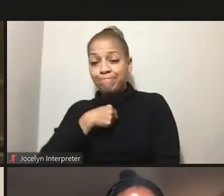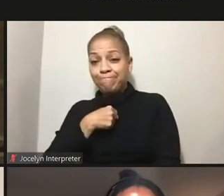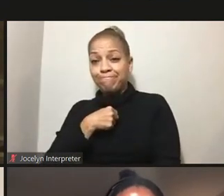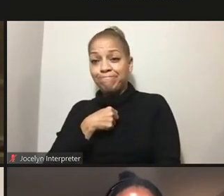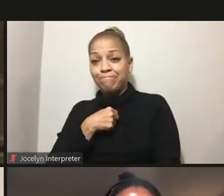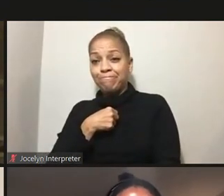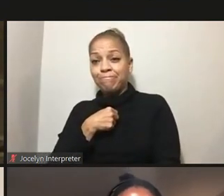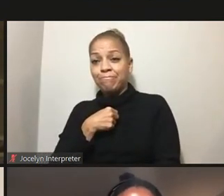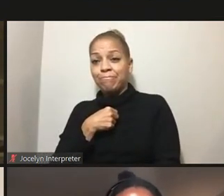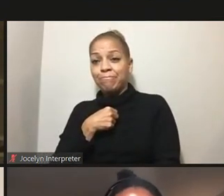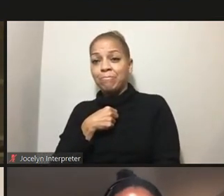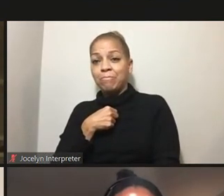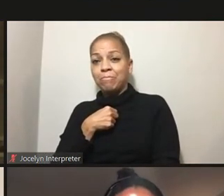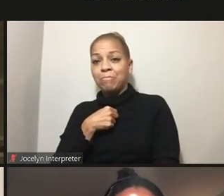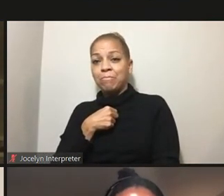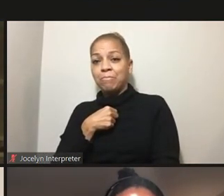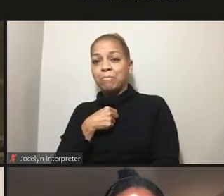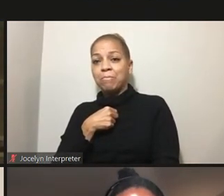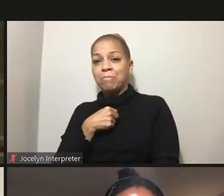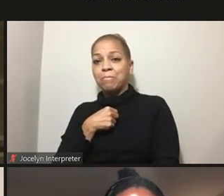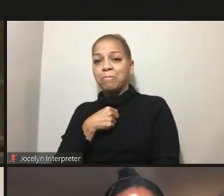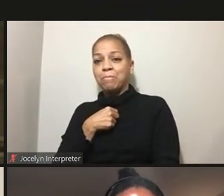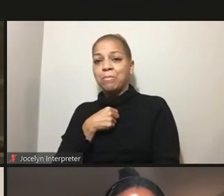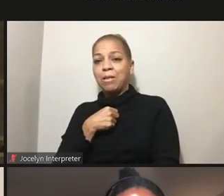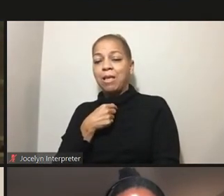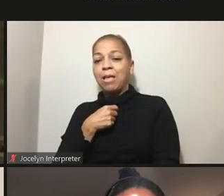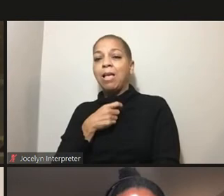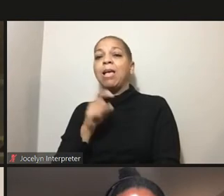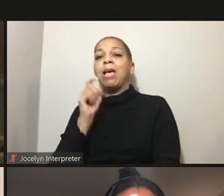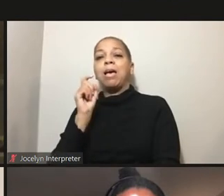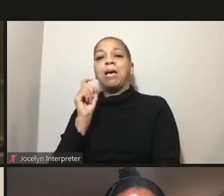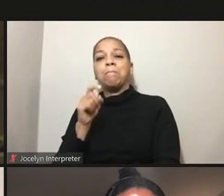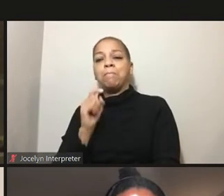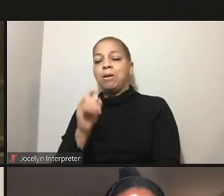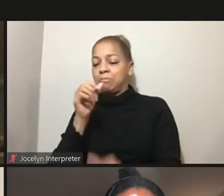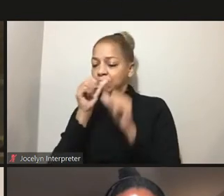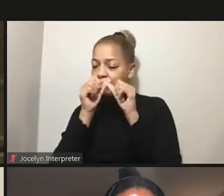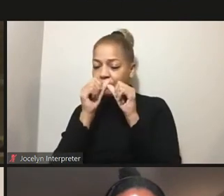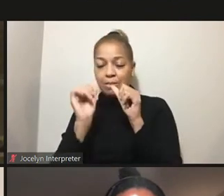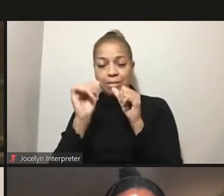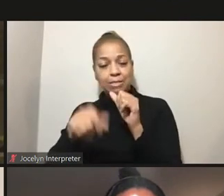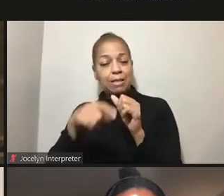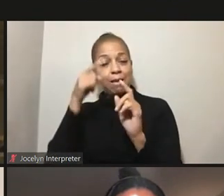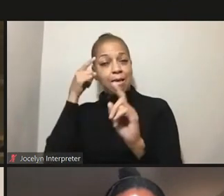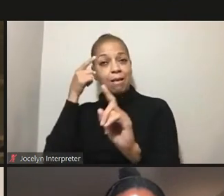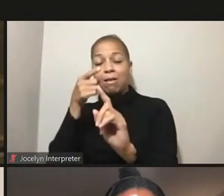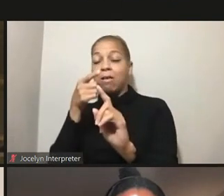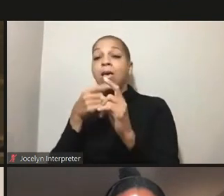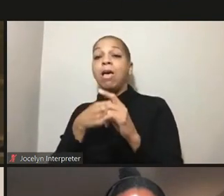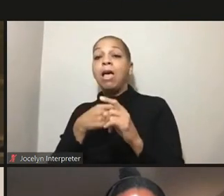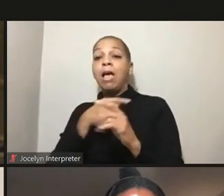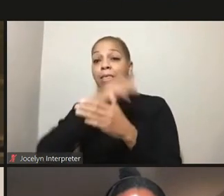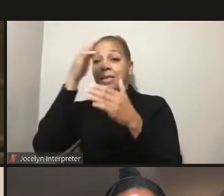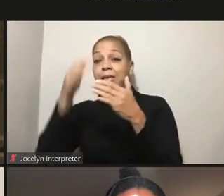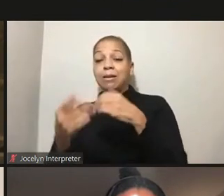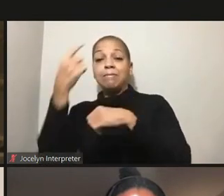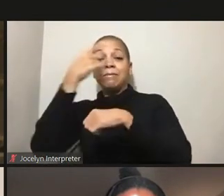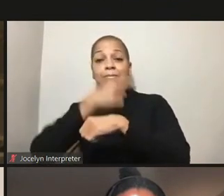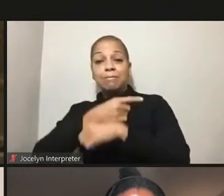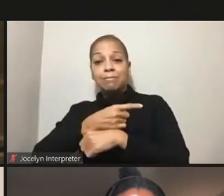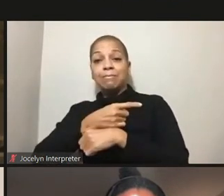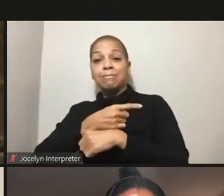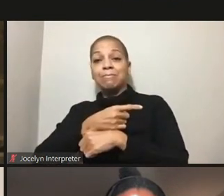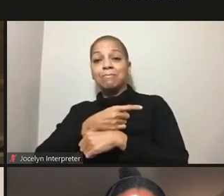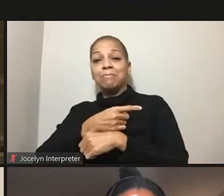And this is the mindset that I have to stay with. I'm, you know, at the end of the day, this is